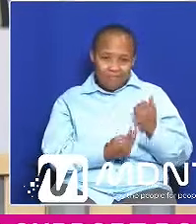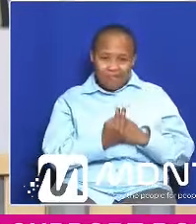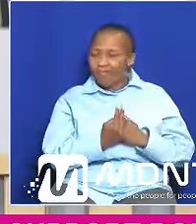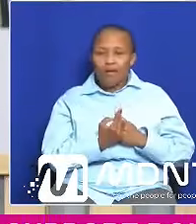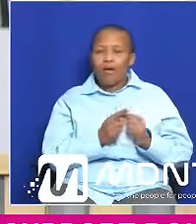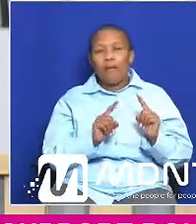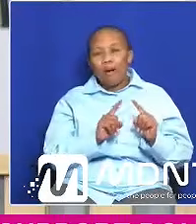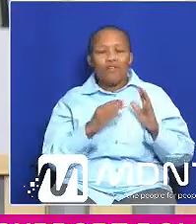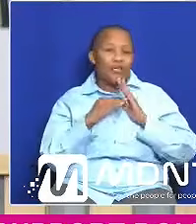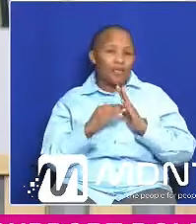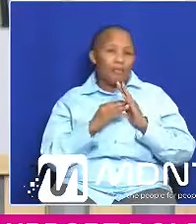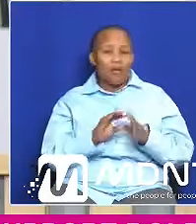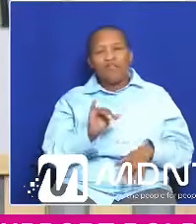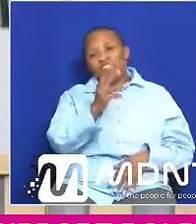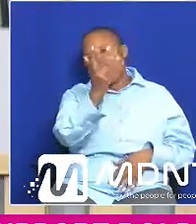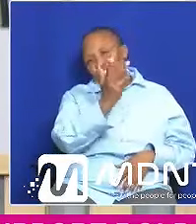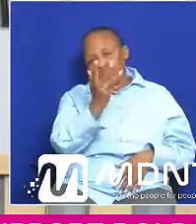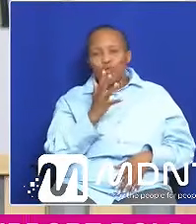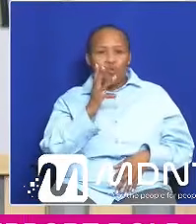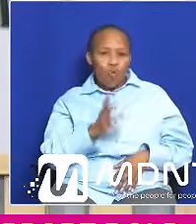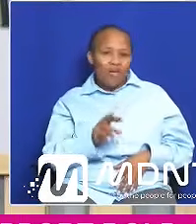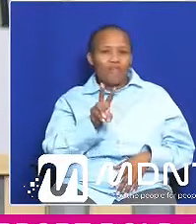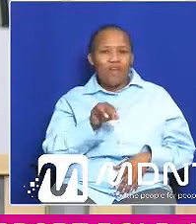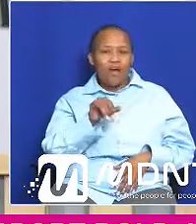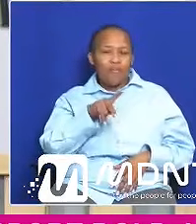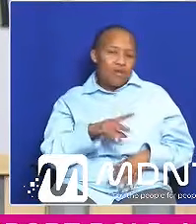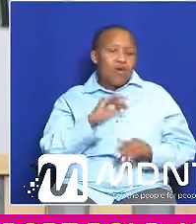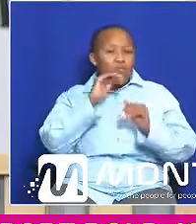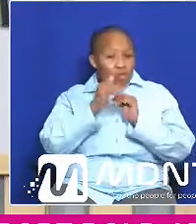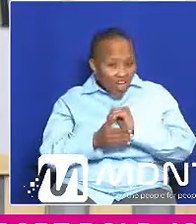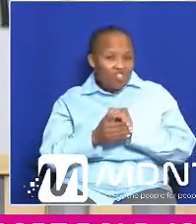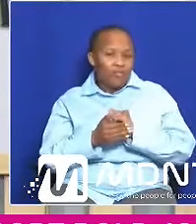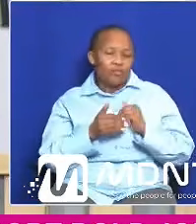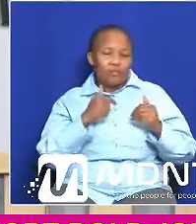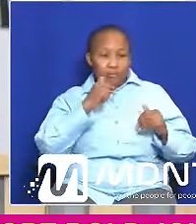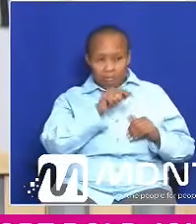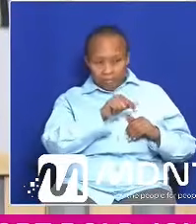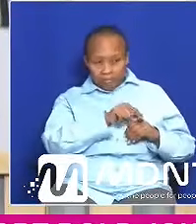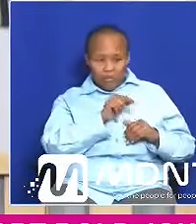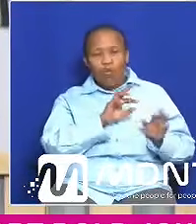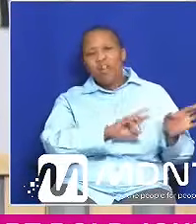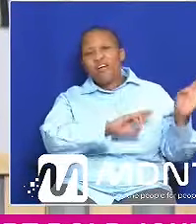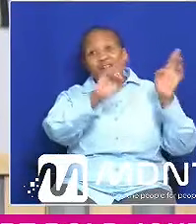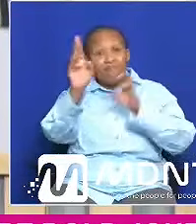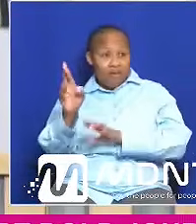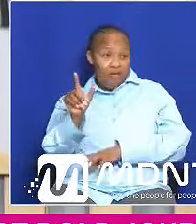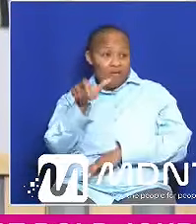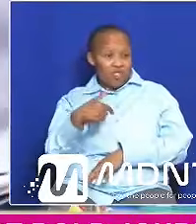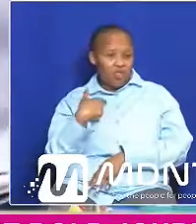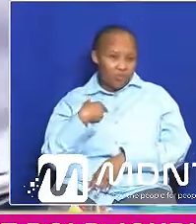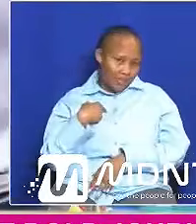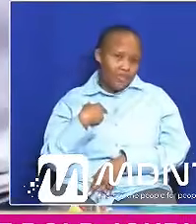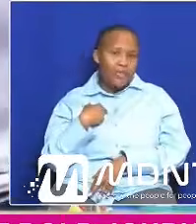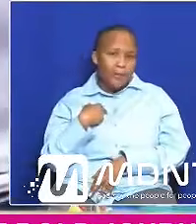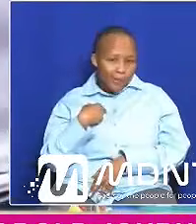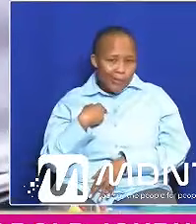them to me. So I will say it's business, but it was not between myself and him. Okay. Yes. So